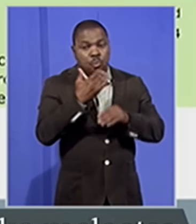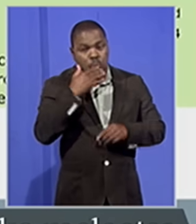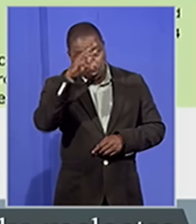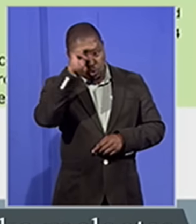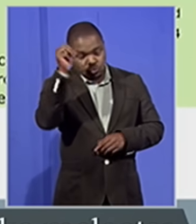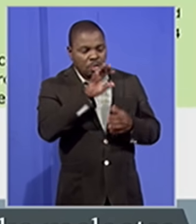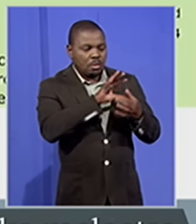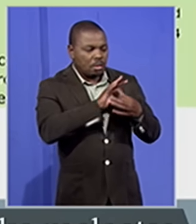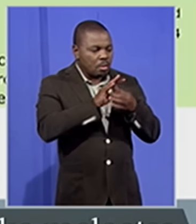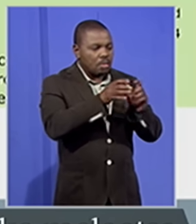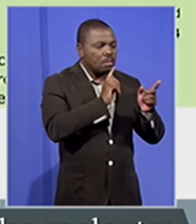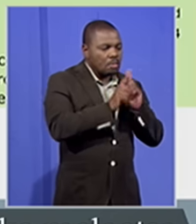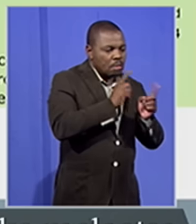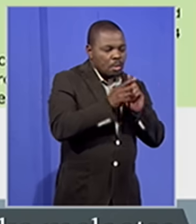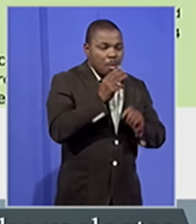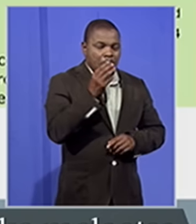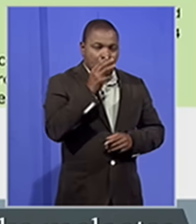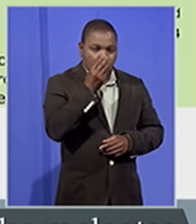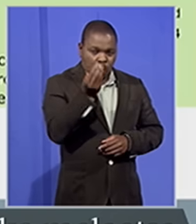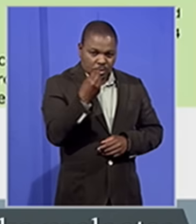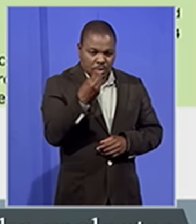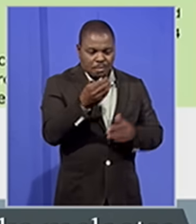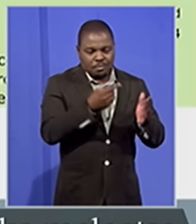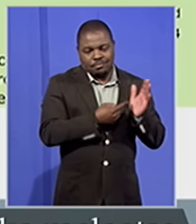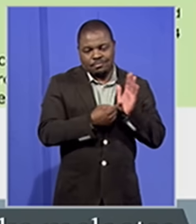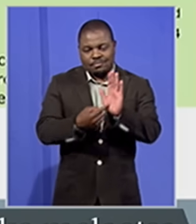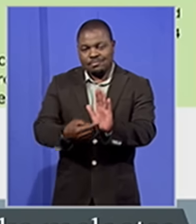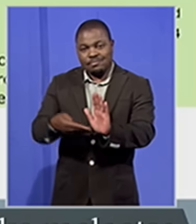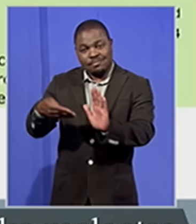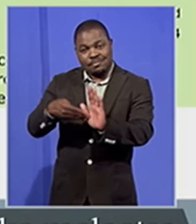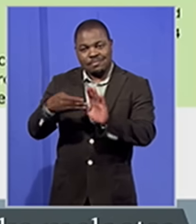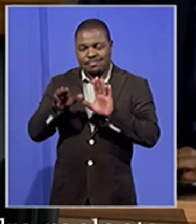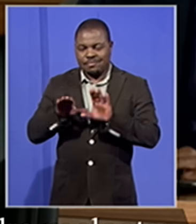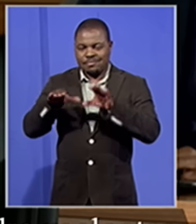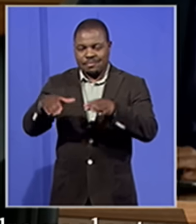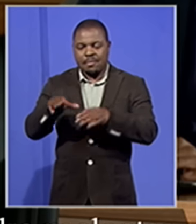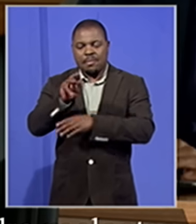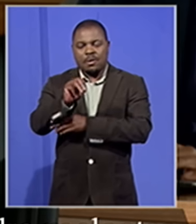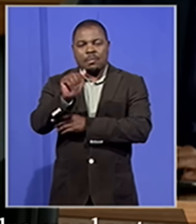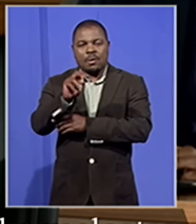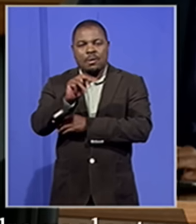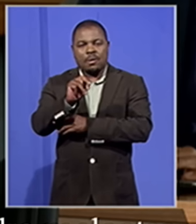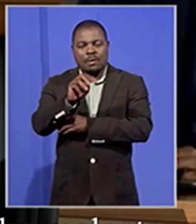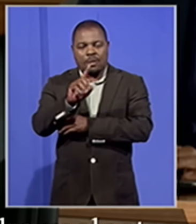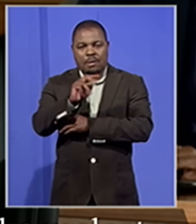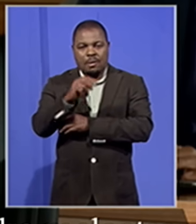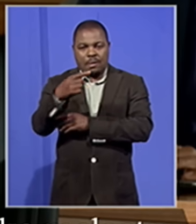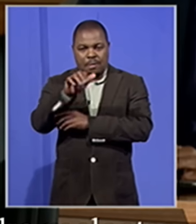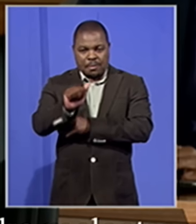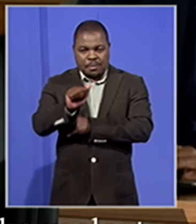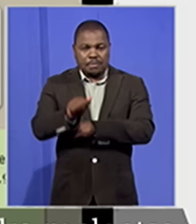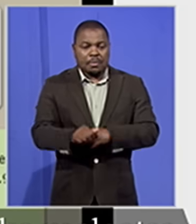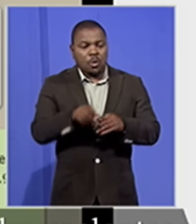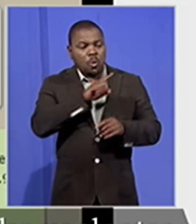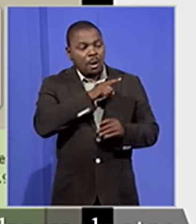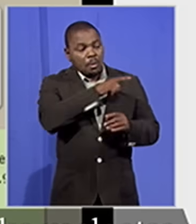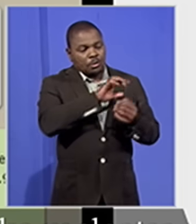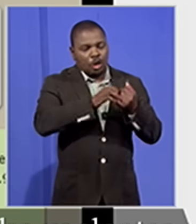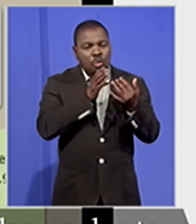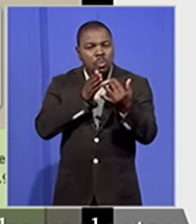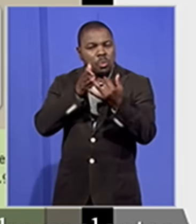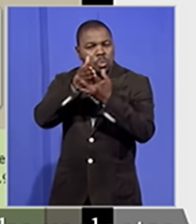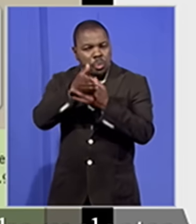e teketswe commission ya Madlanga e le bopaki bo hlakisang ho itshunya-tshunya ditshebeletsong tsa lefapha la toka tsa ho lwantsha